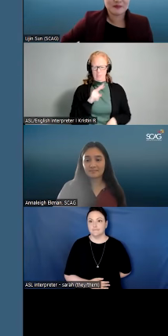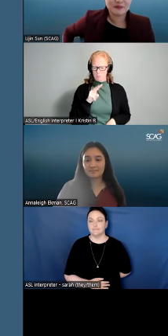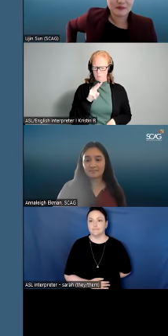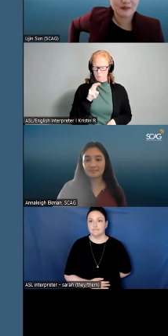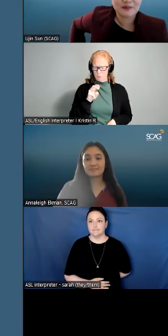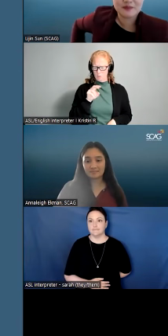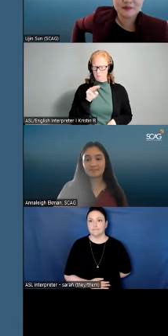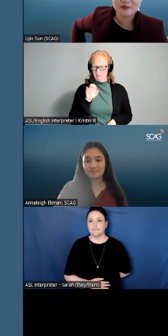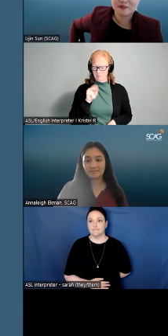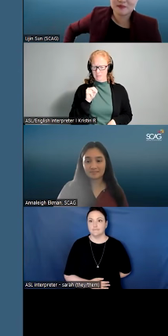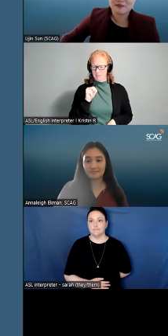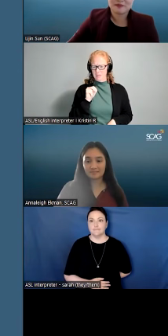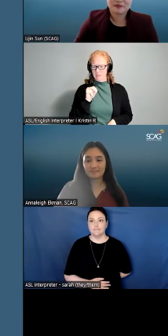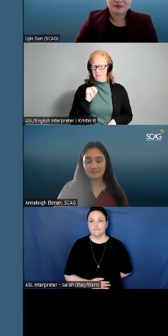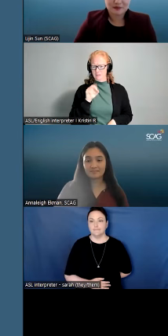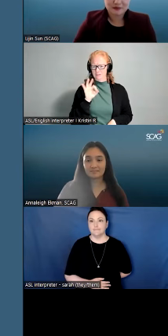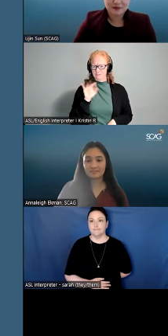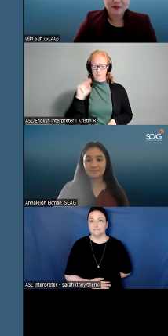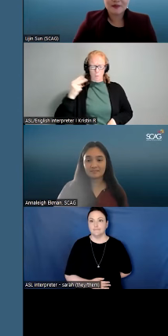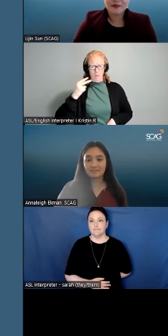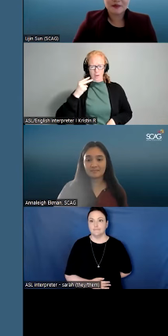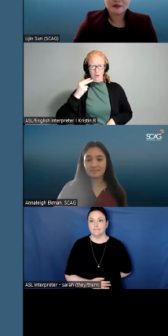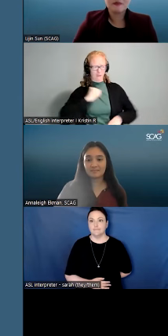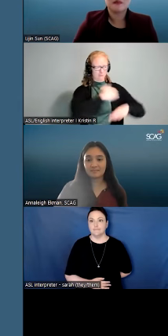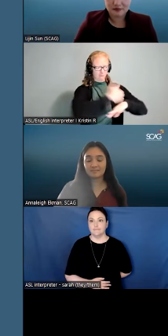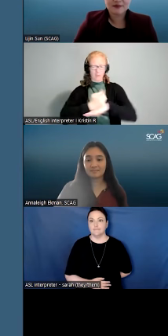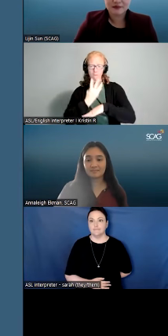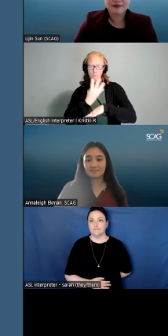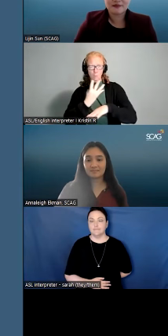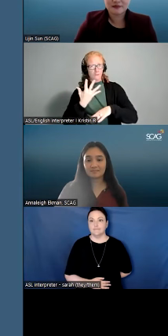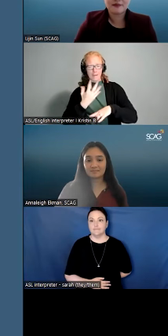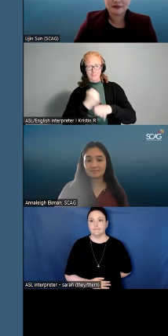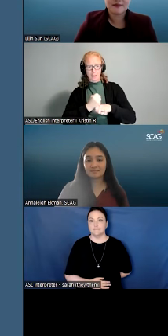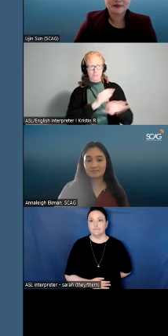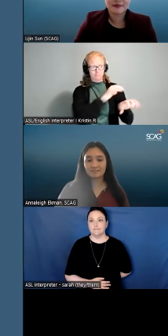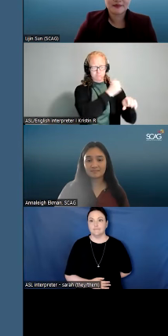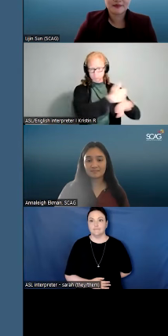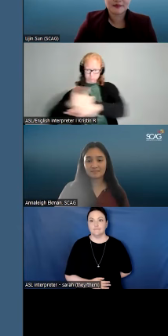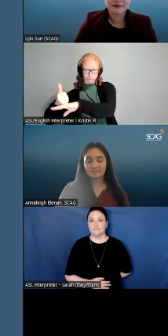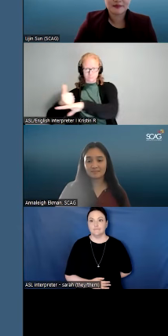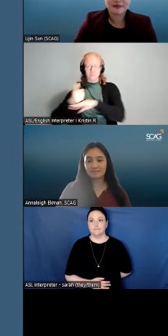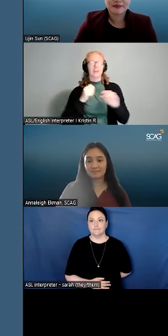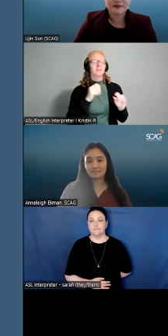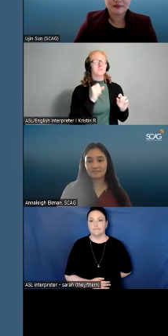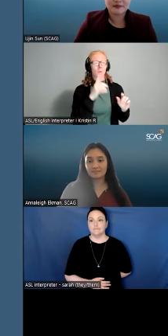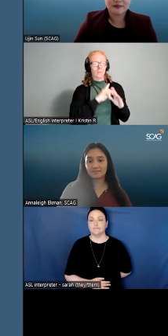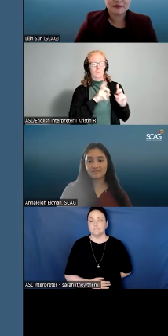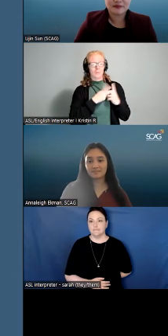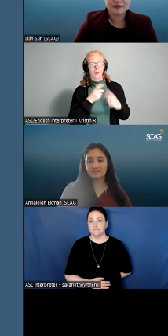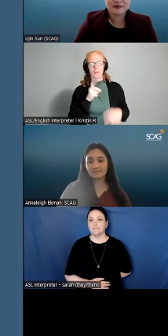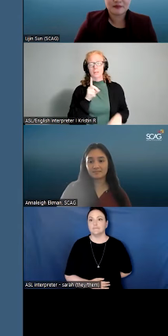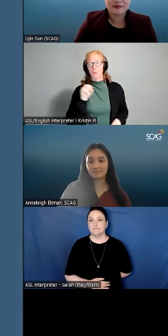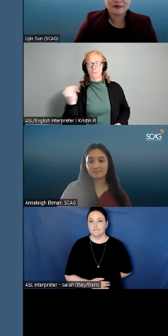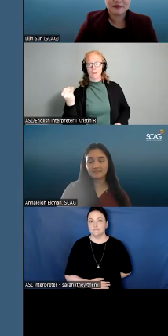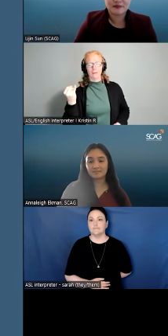million square feet of warehousing put in 4 or 5 years. So the Department of Justice